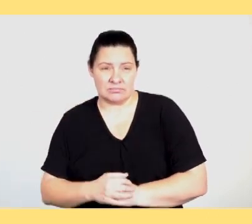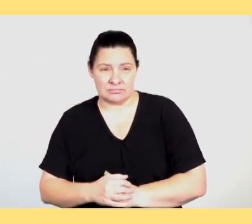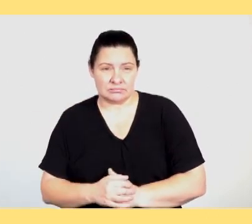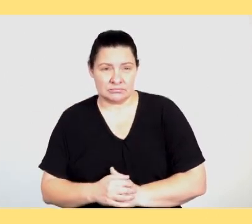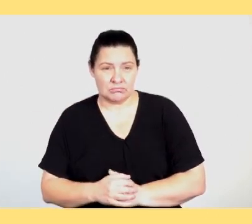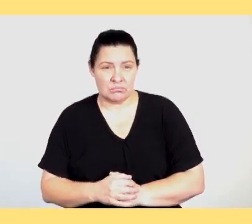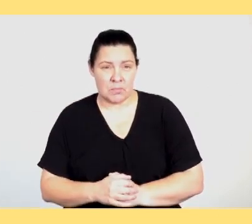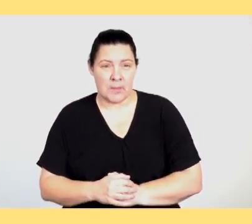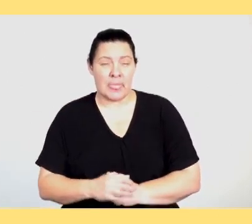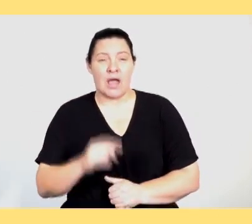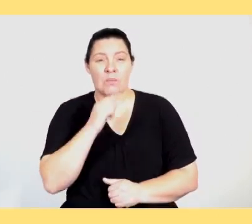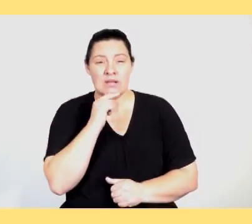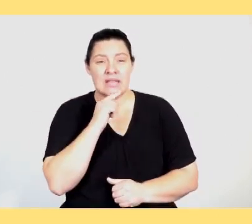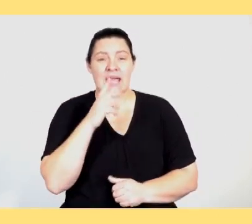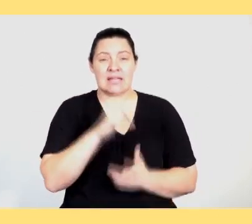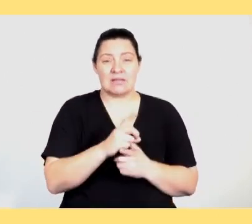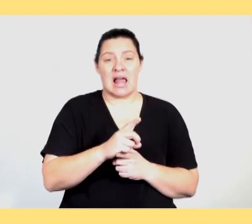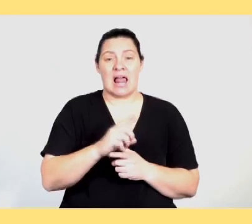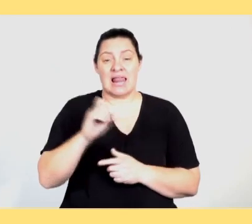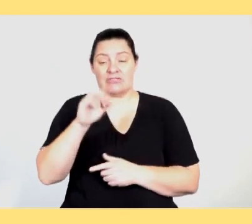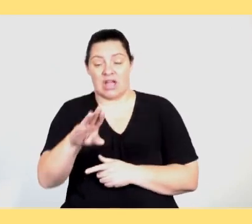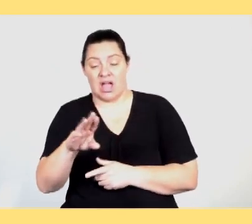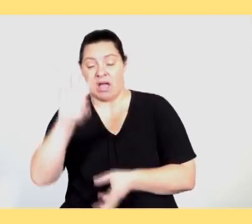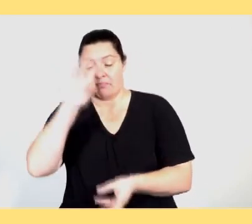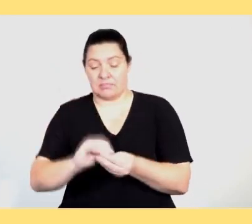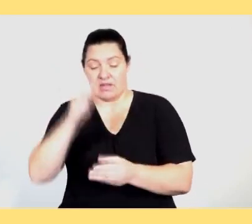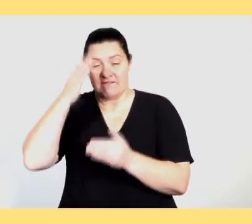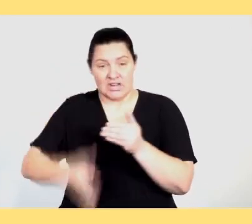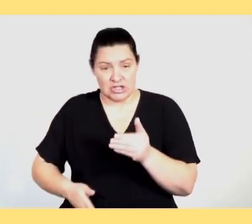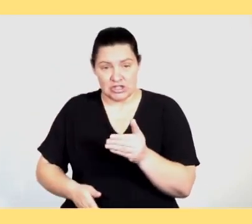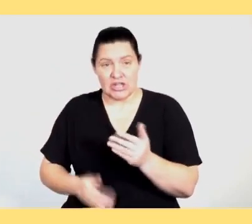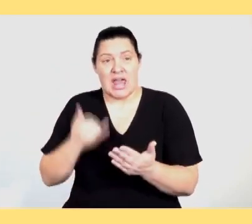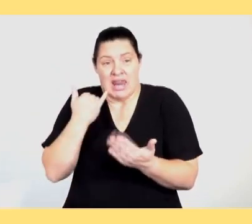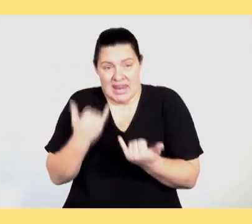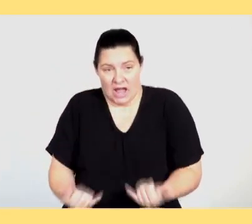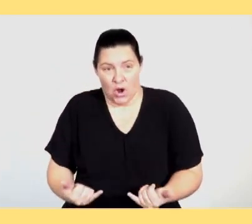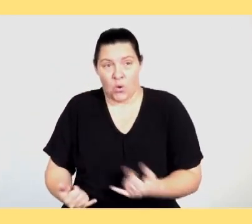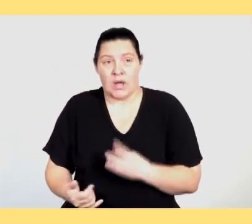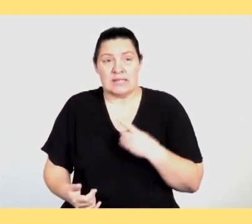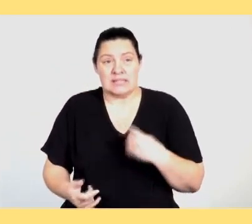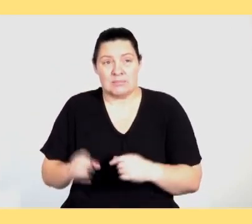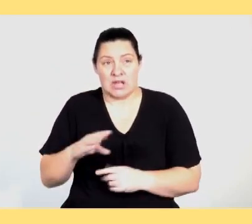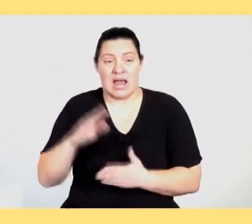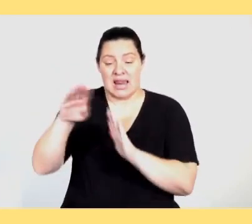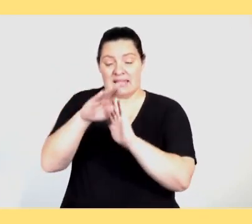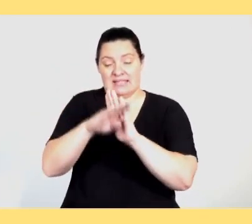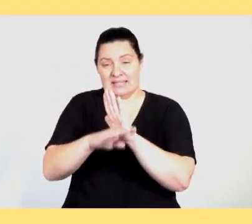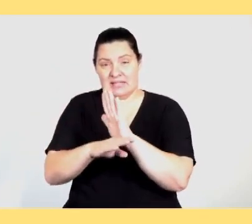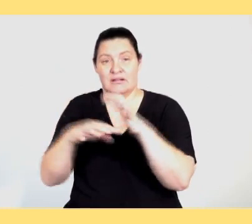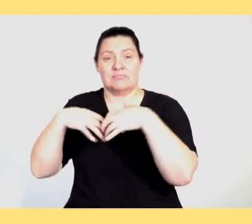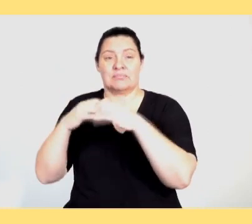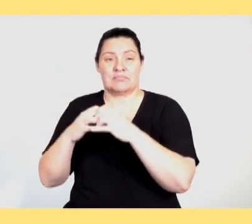34,600. When your debtors ledger is completed, then you can complete the debtors